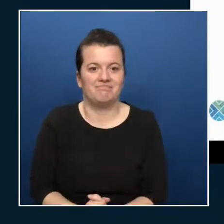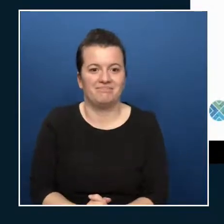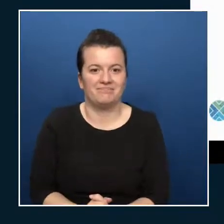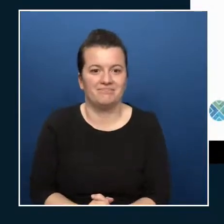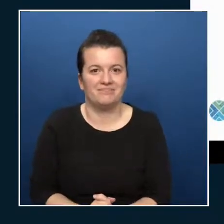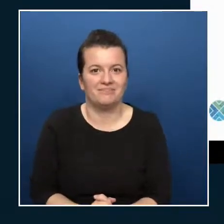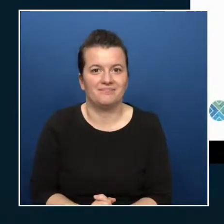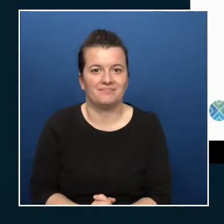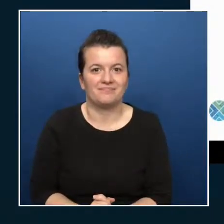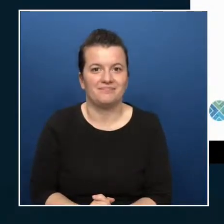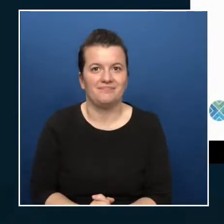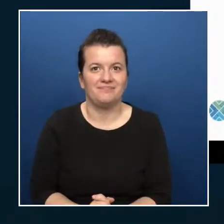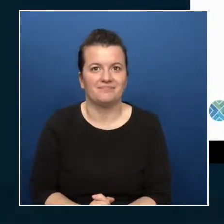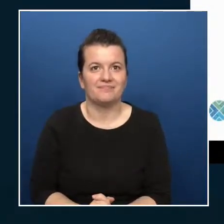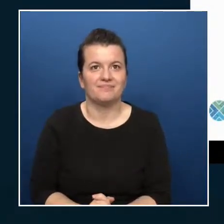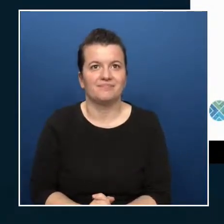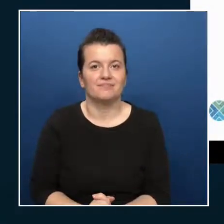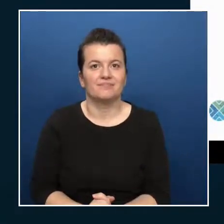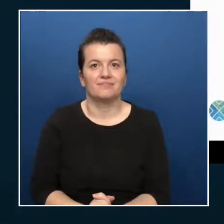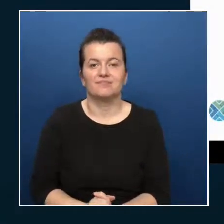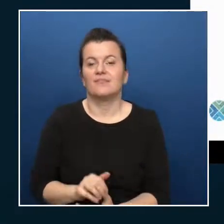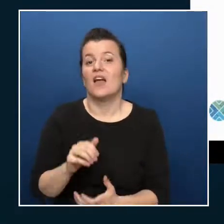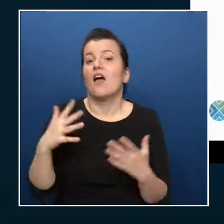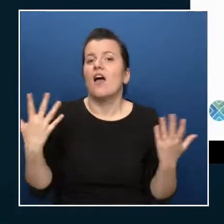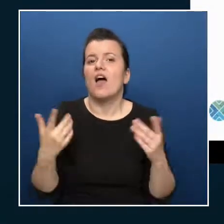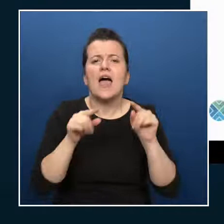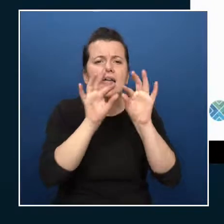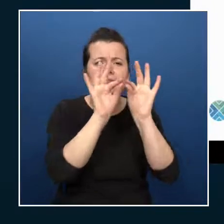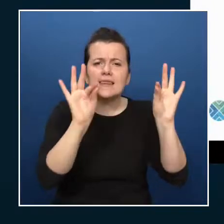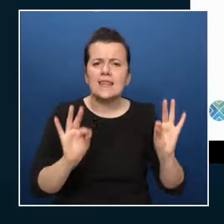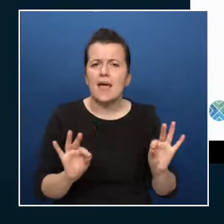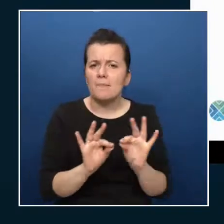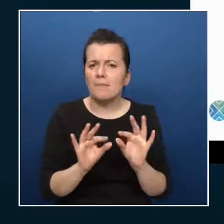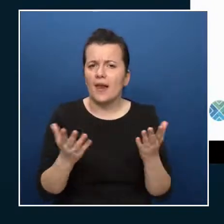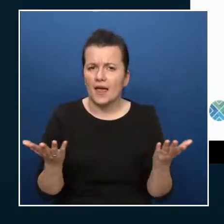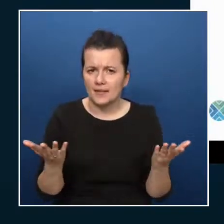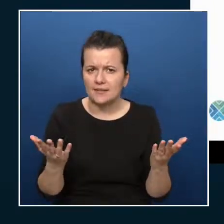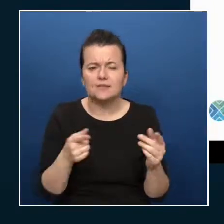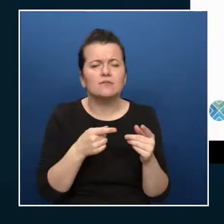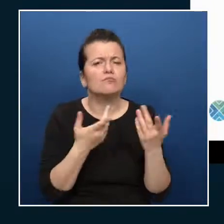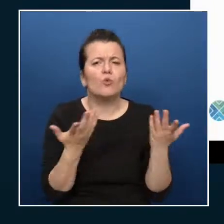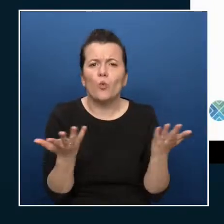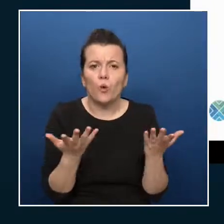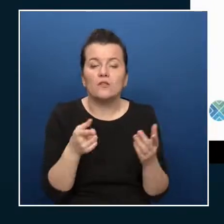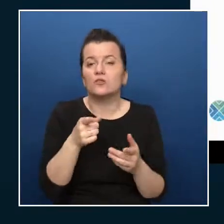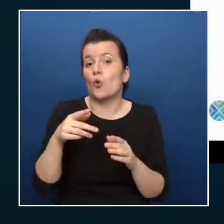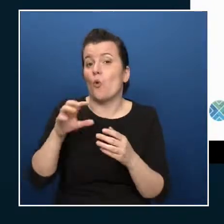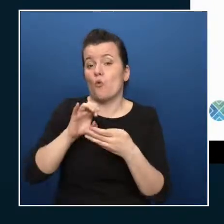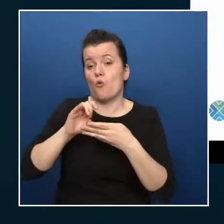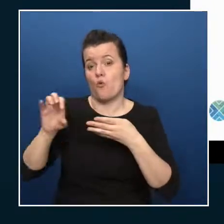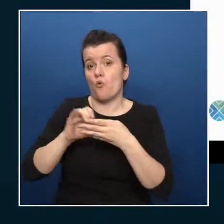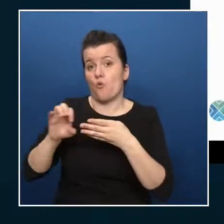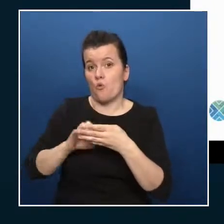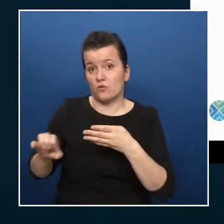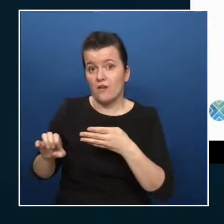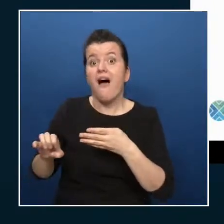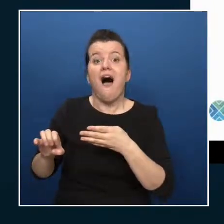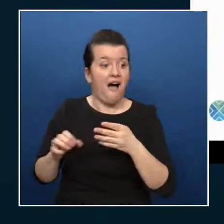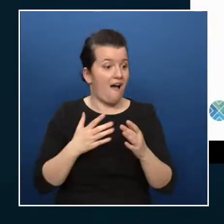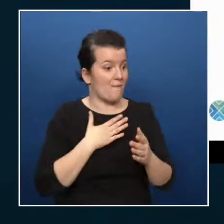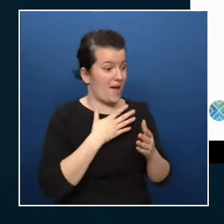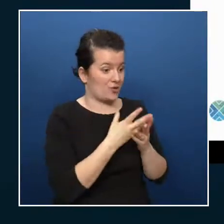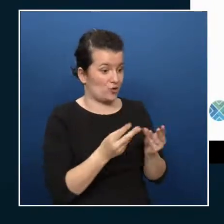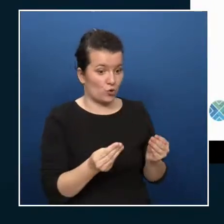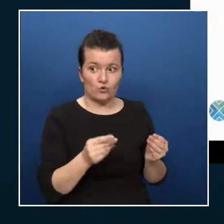Next up, Azure Resource Manager templates. They allow you to implement infrastructure as code for your solutions.